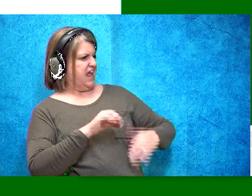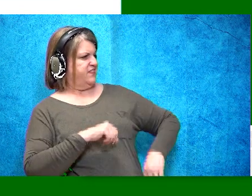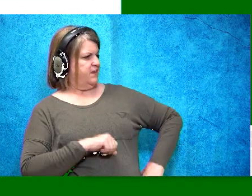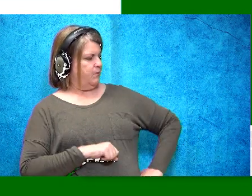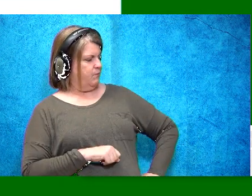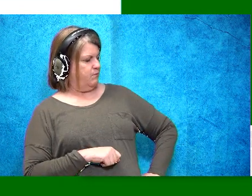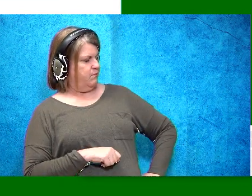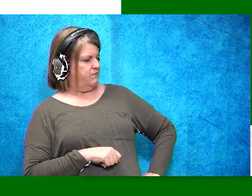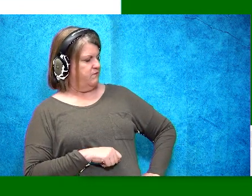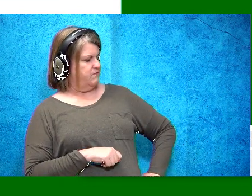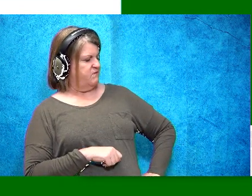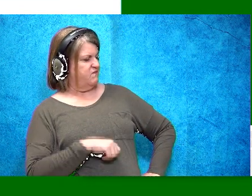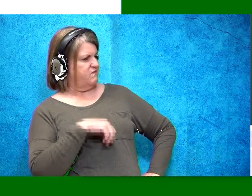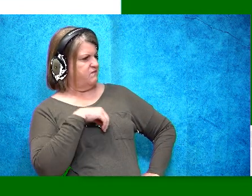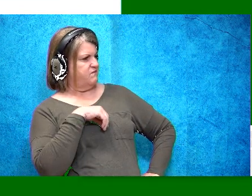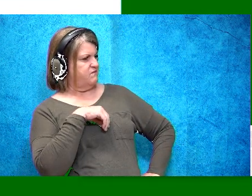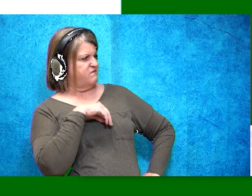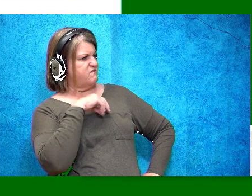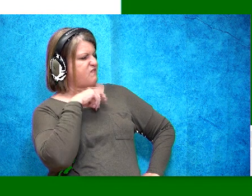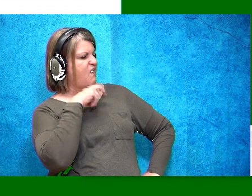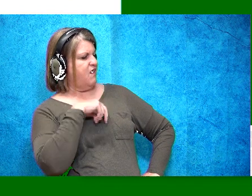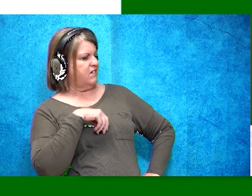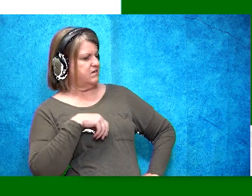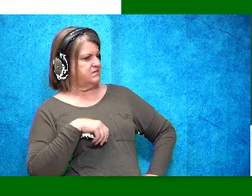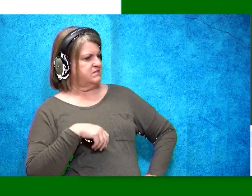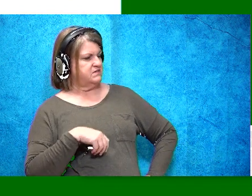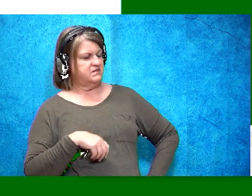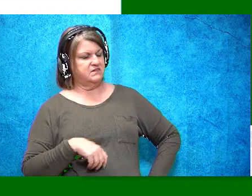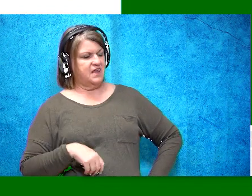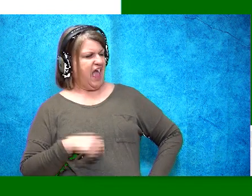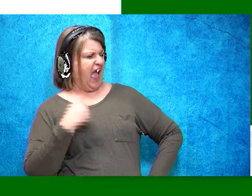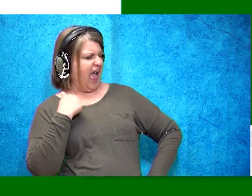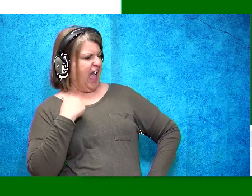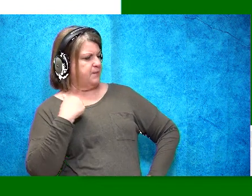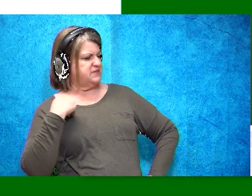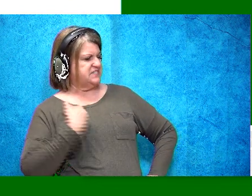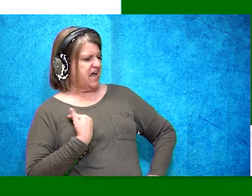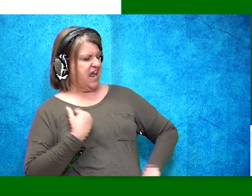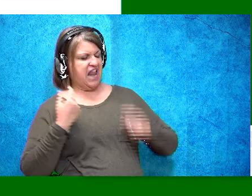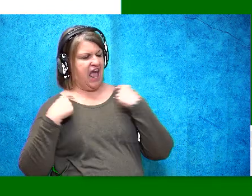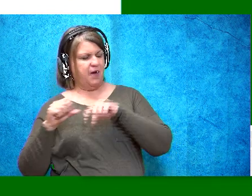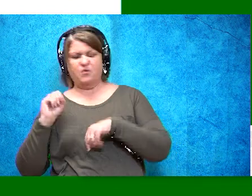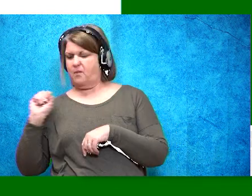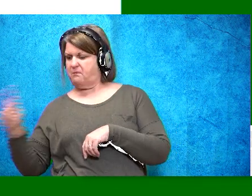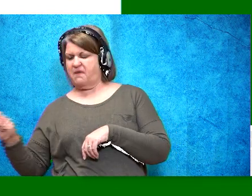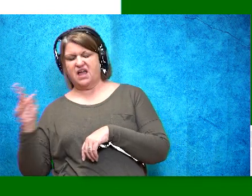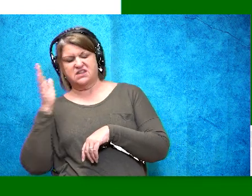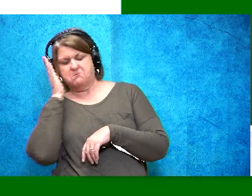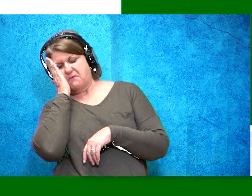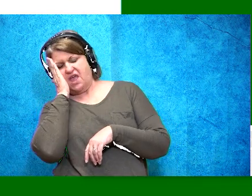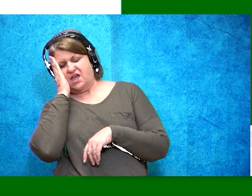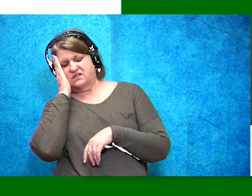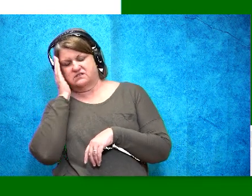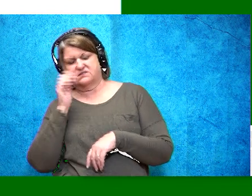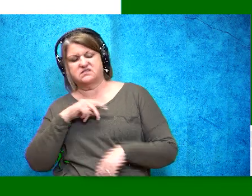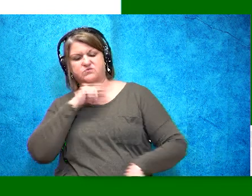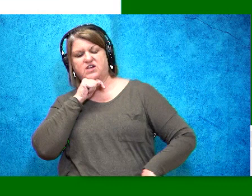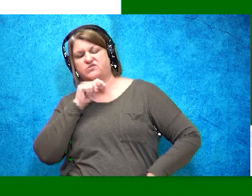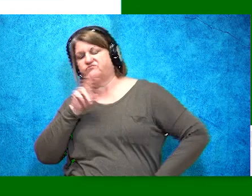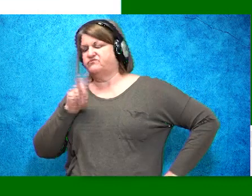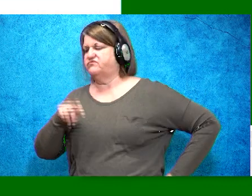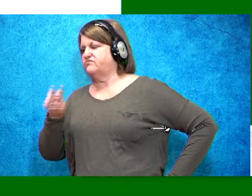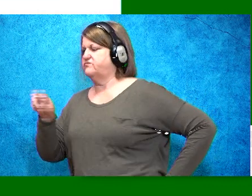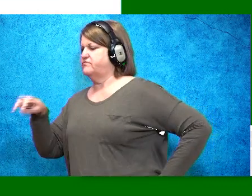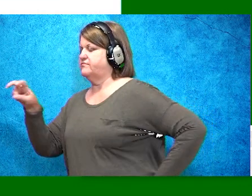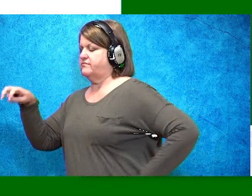You can count them, Frog, said Toad. I will be too tired. I'm going back to bed. Toad went back into the house.